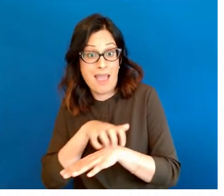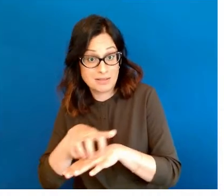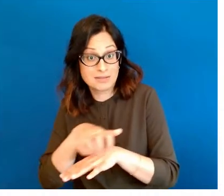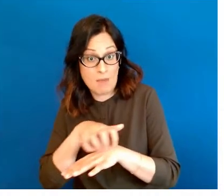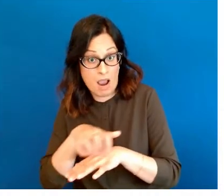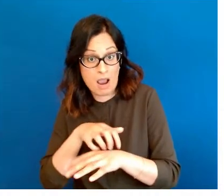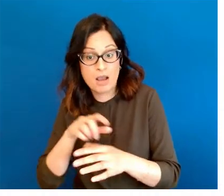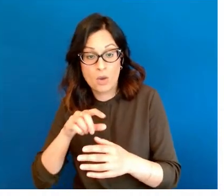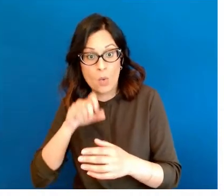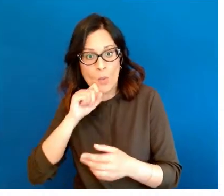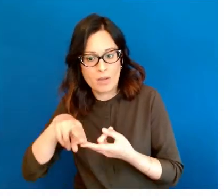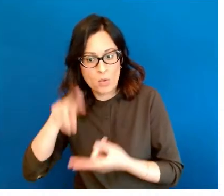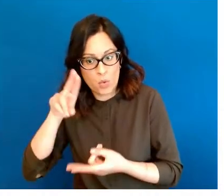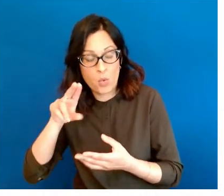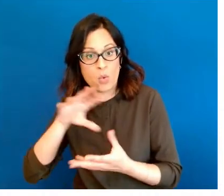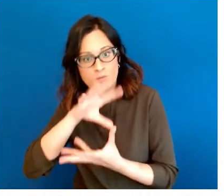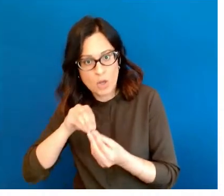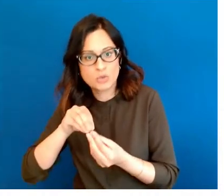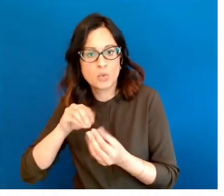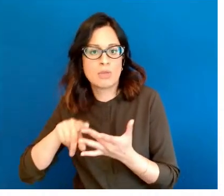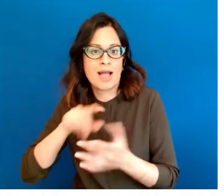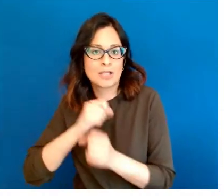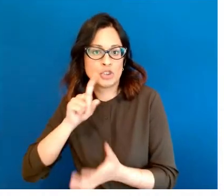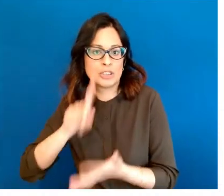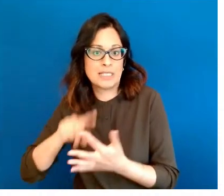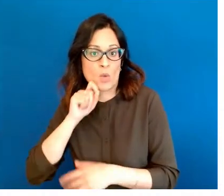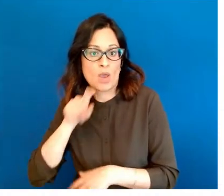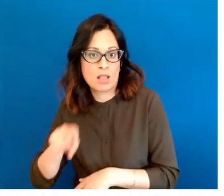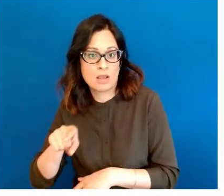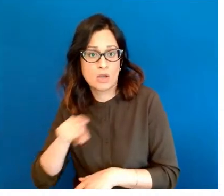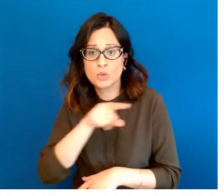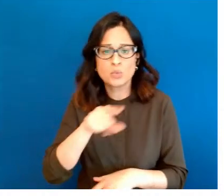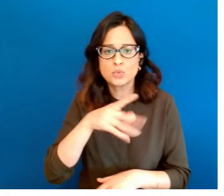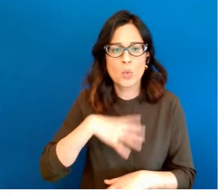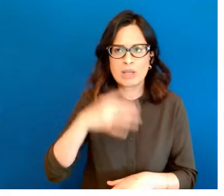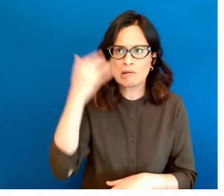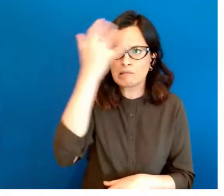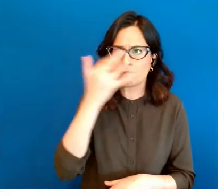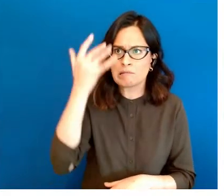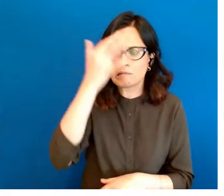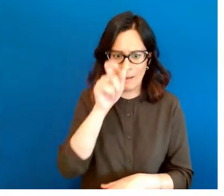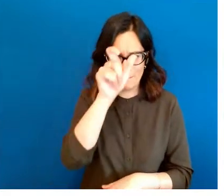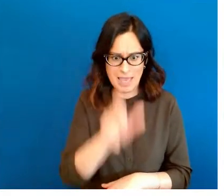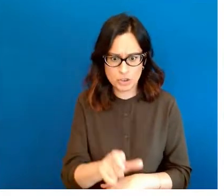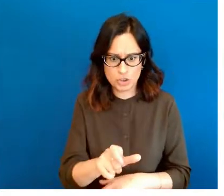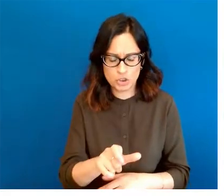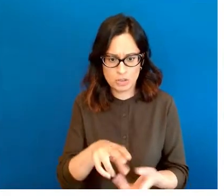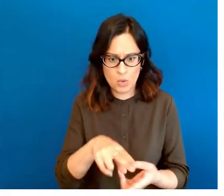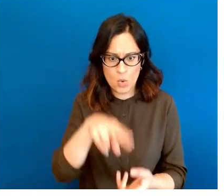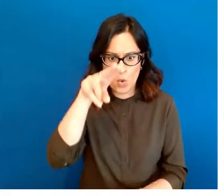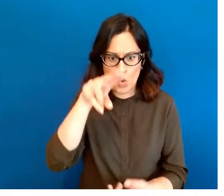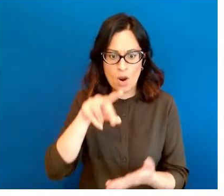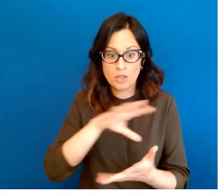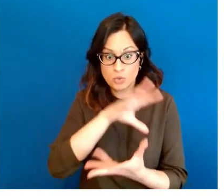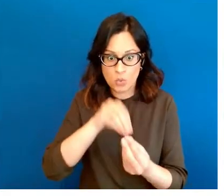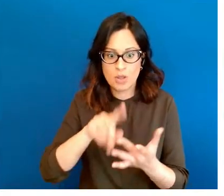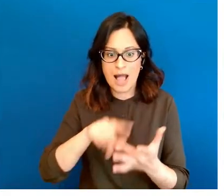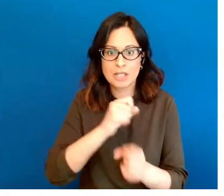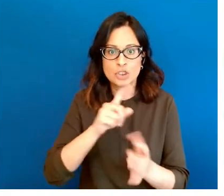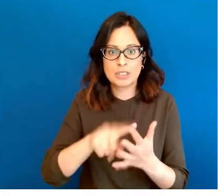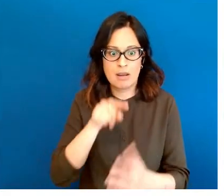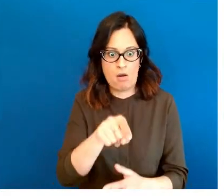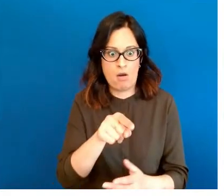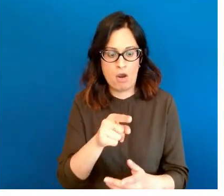IgE. So what you don't need to think in a patient with an elevated total IgE is they must be allergic to